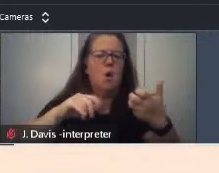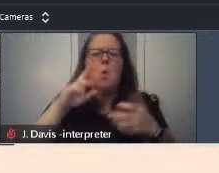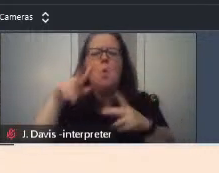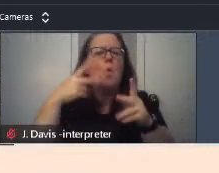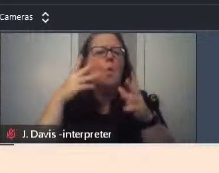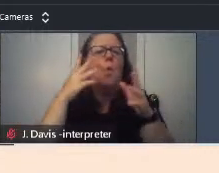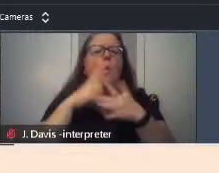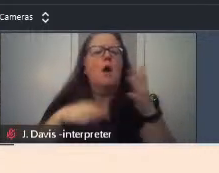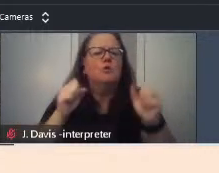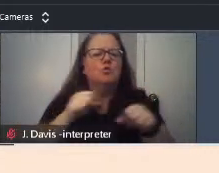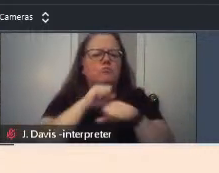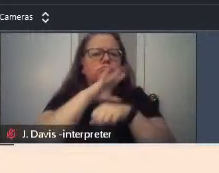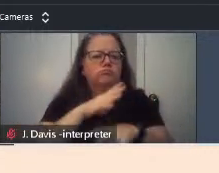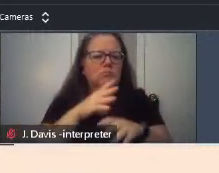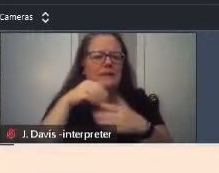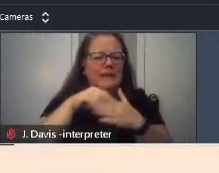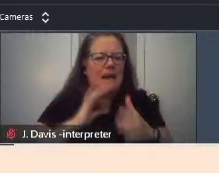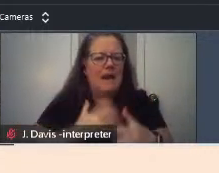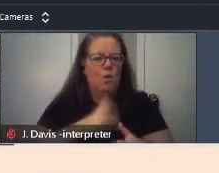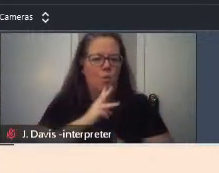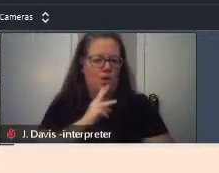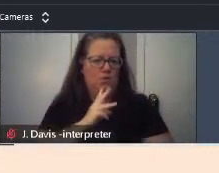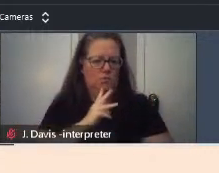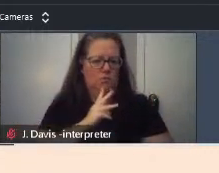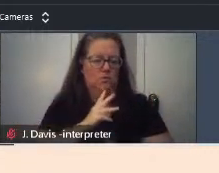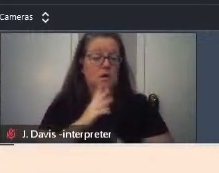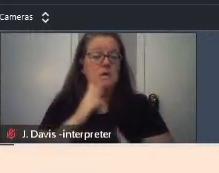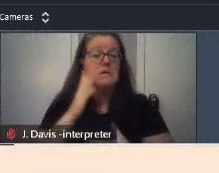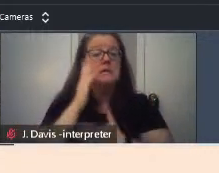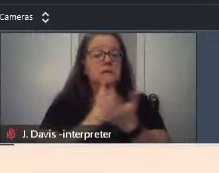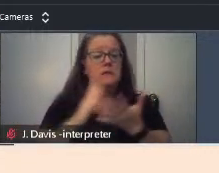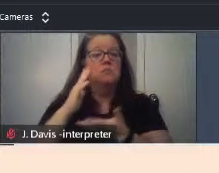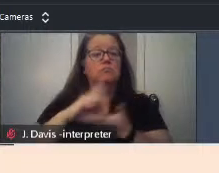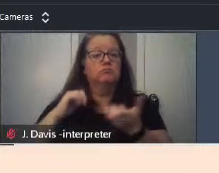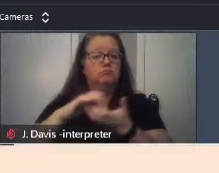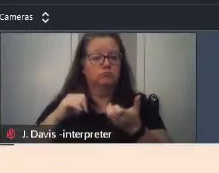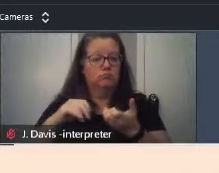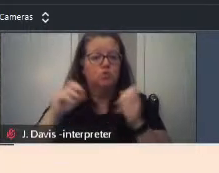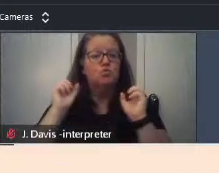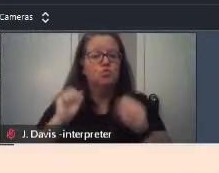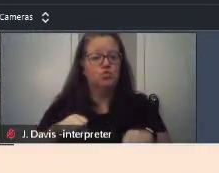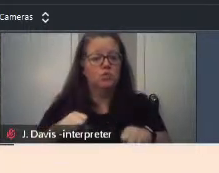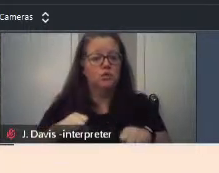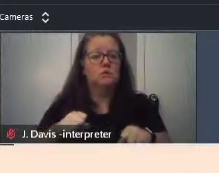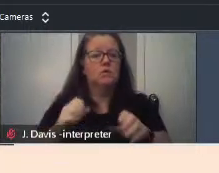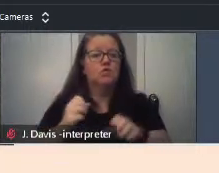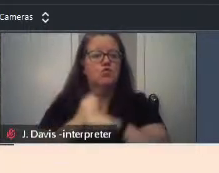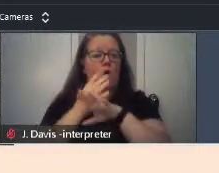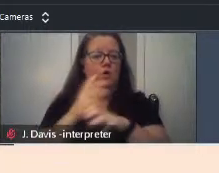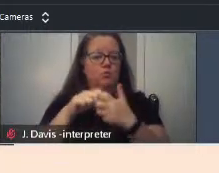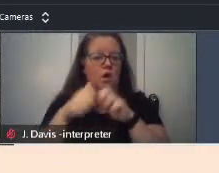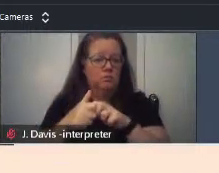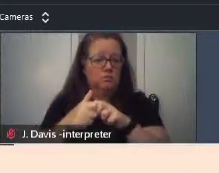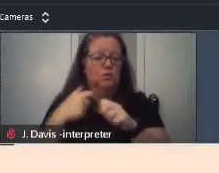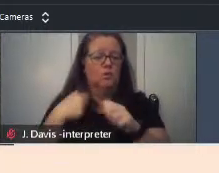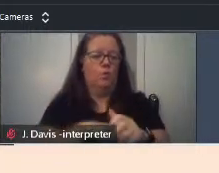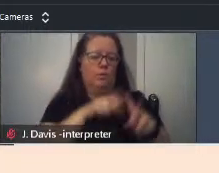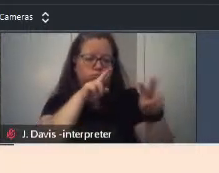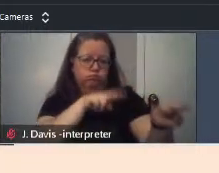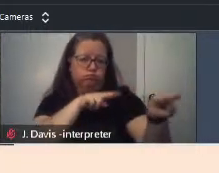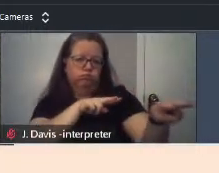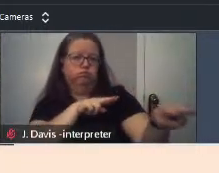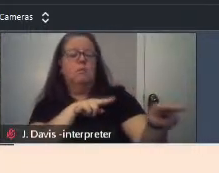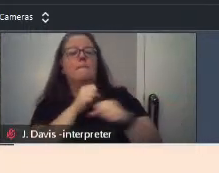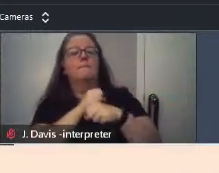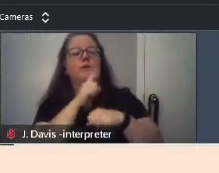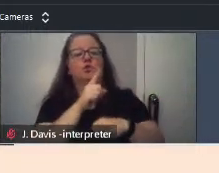What facilities are in that could possibly have a issue with cause an issue with our aquifer. So we monitor these businesses and make sure